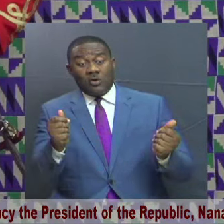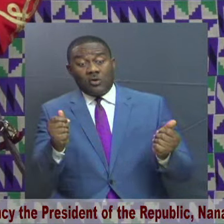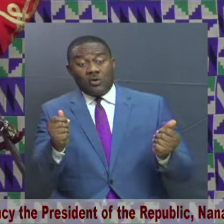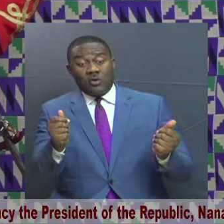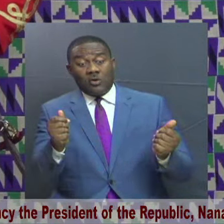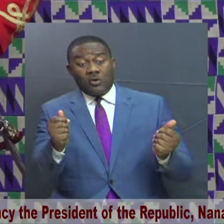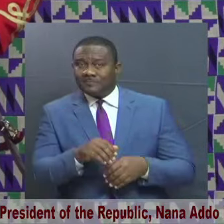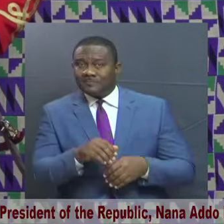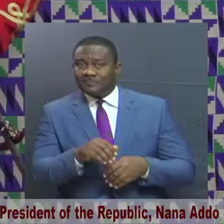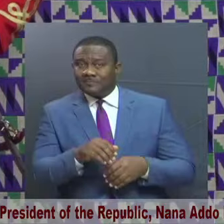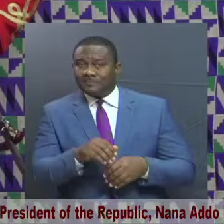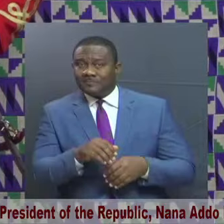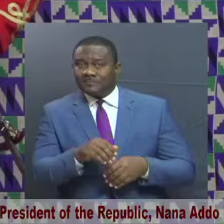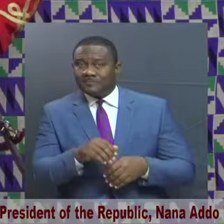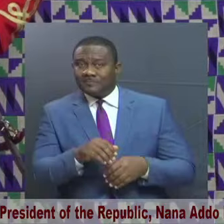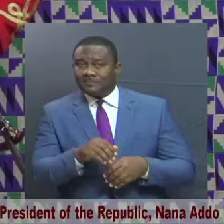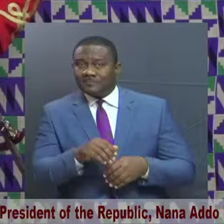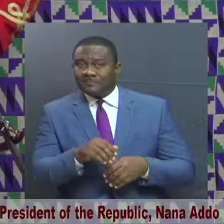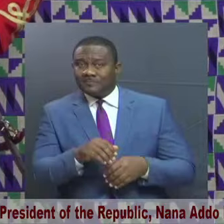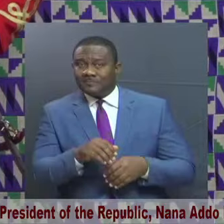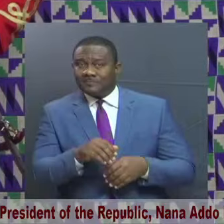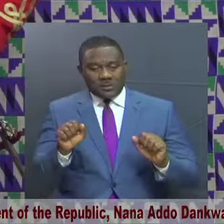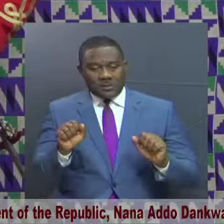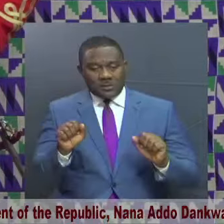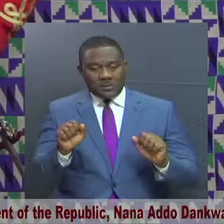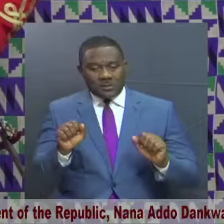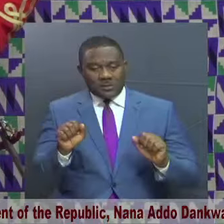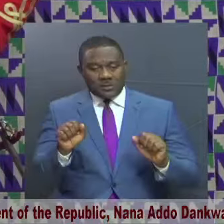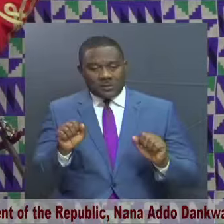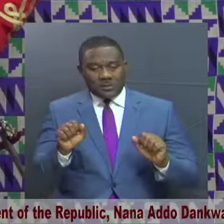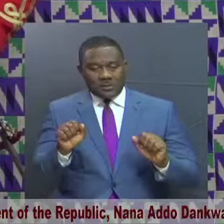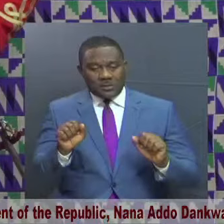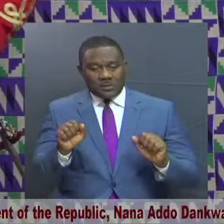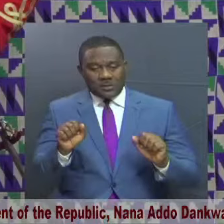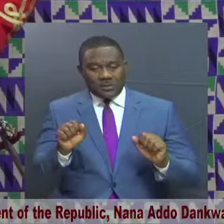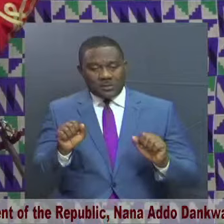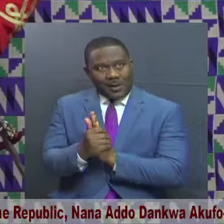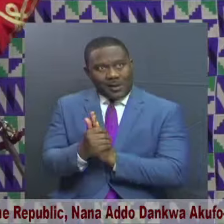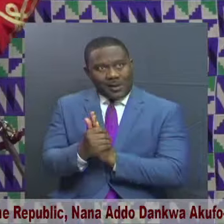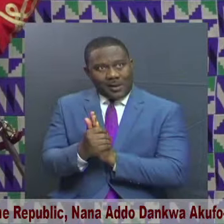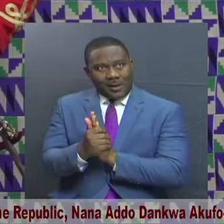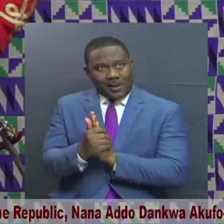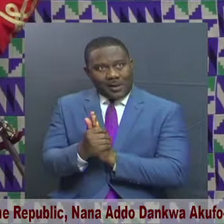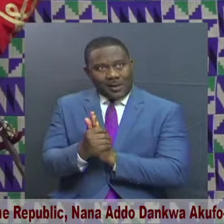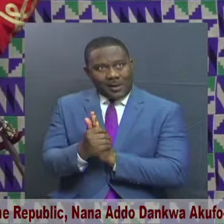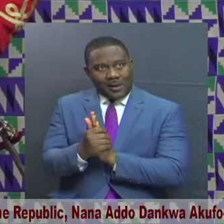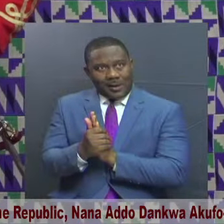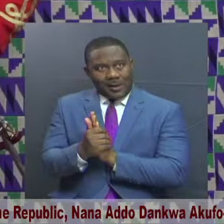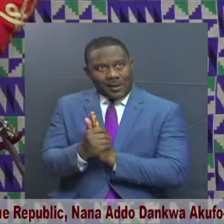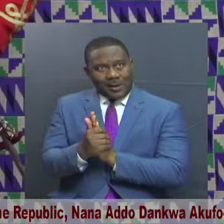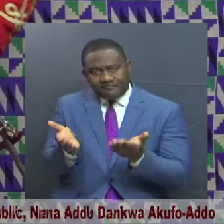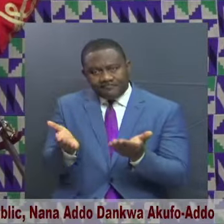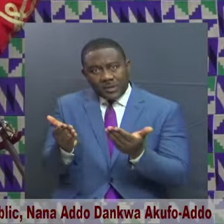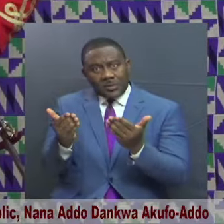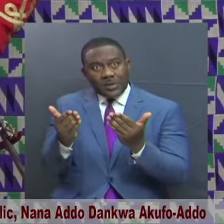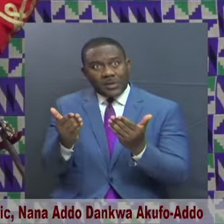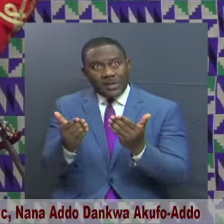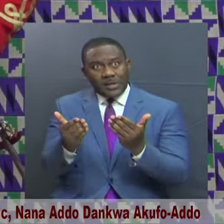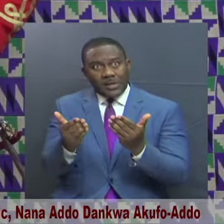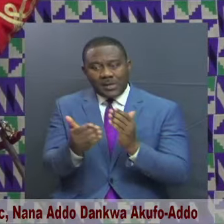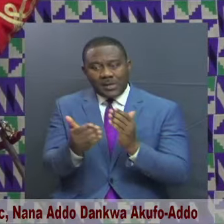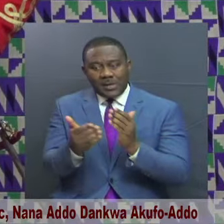increasing our ability to produce stem professionals and also meing 21st century